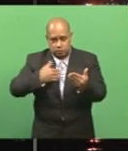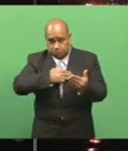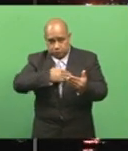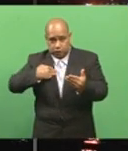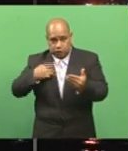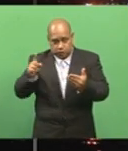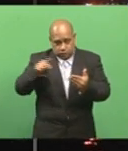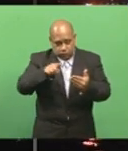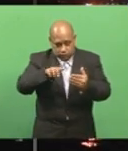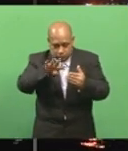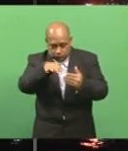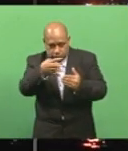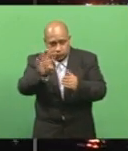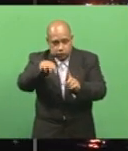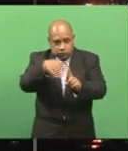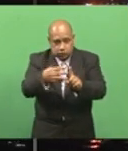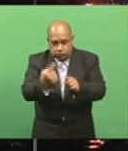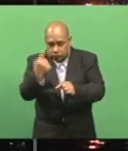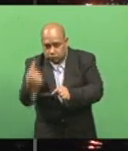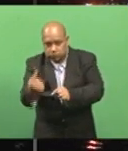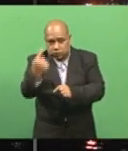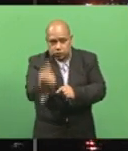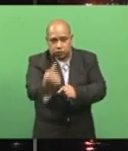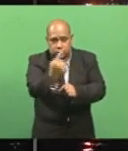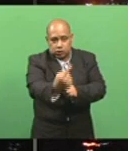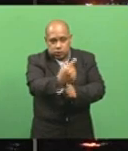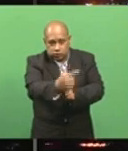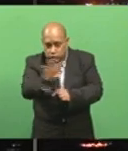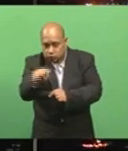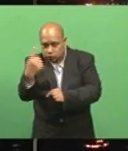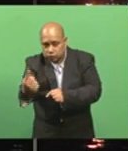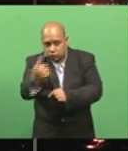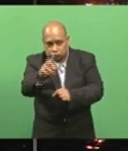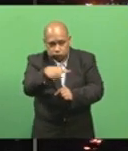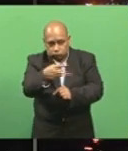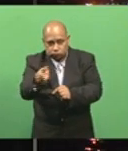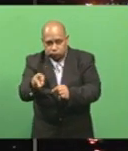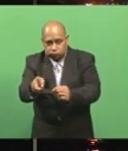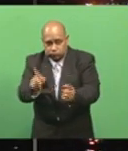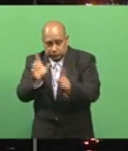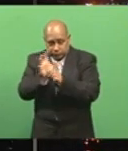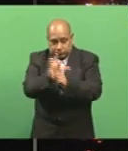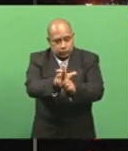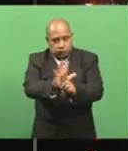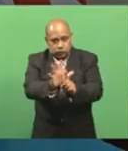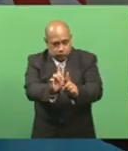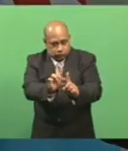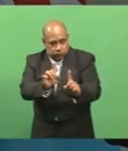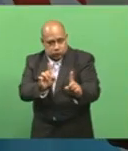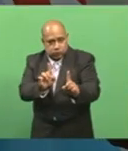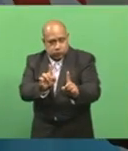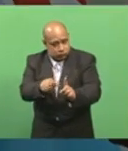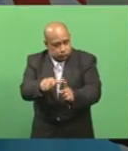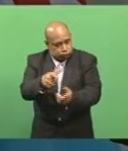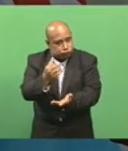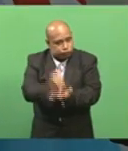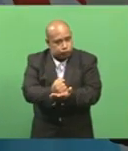these individuals were put into isolation as soon as case 17 of COVID-19 was confirmed. There are